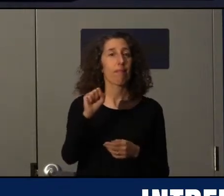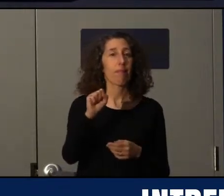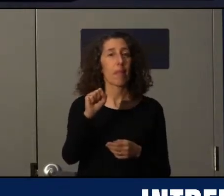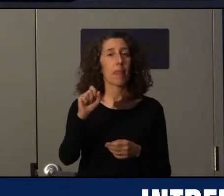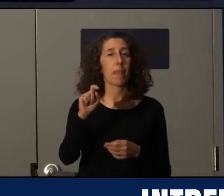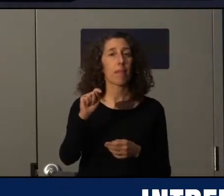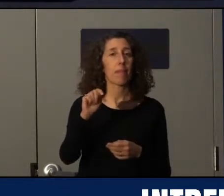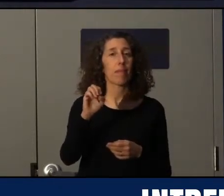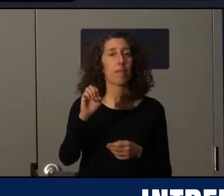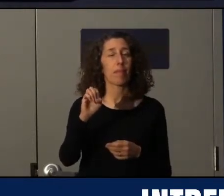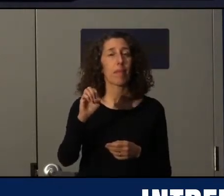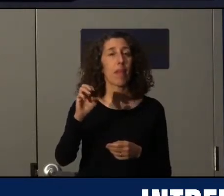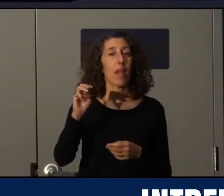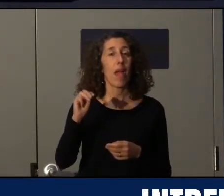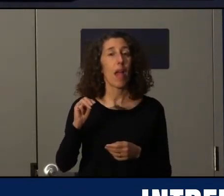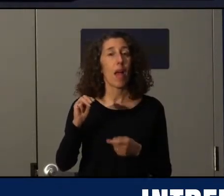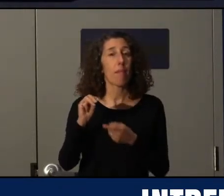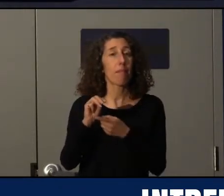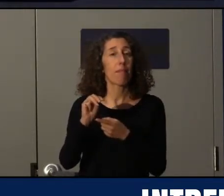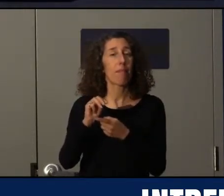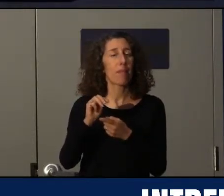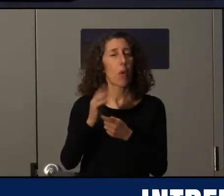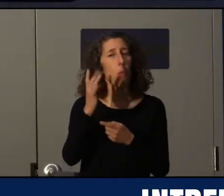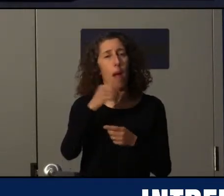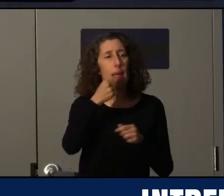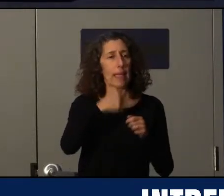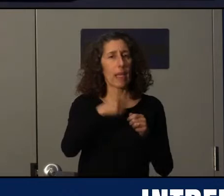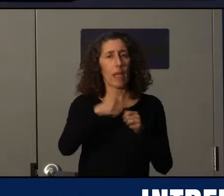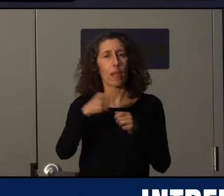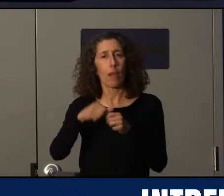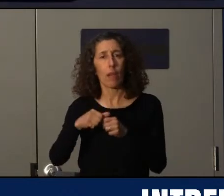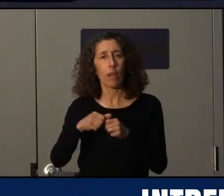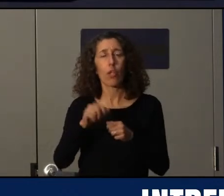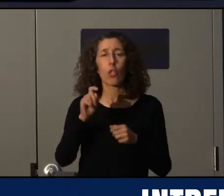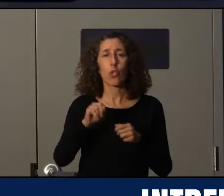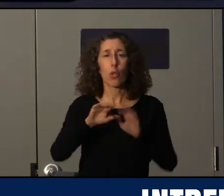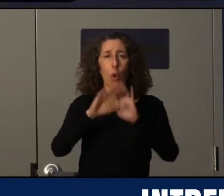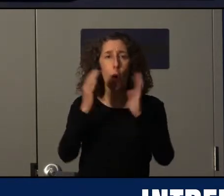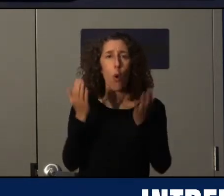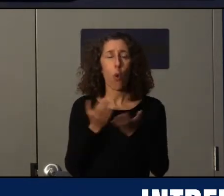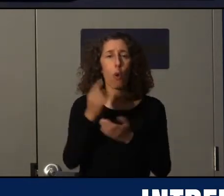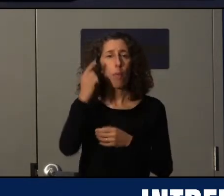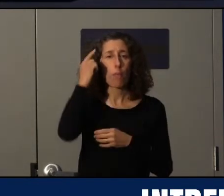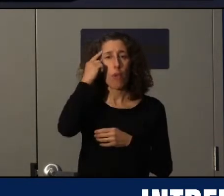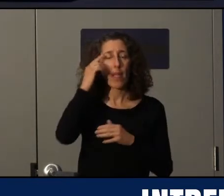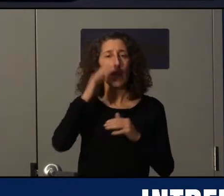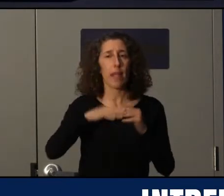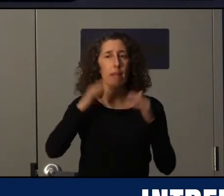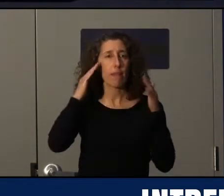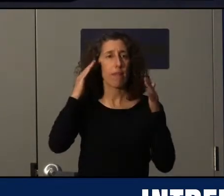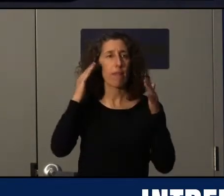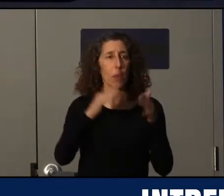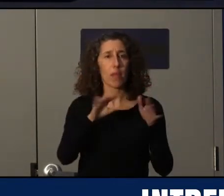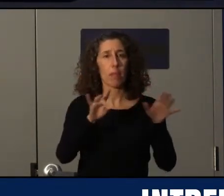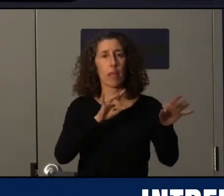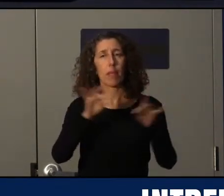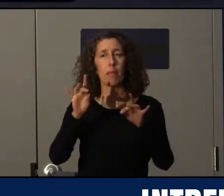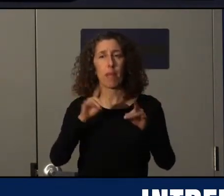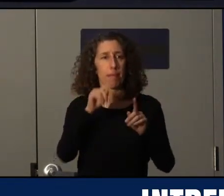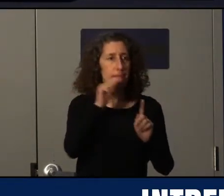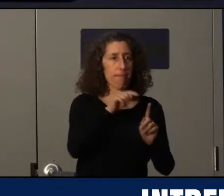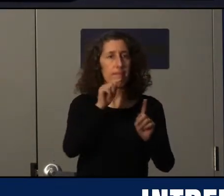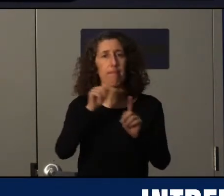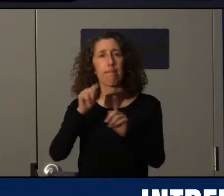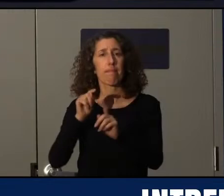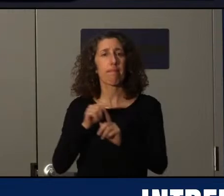acronyms. I want my son using his whole brain. So I think by NASA and SpaceX and other kind of